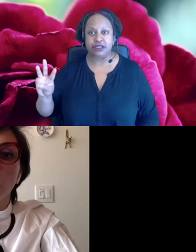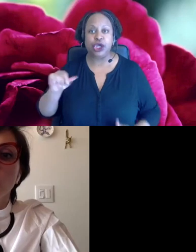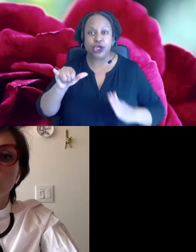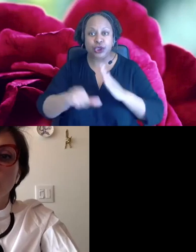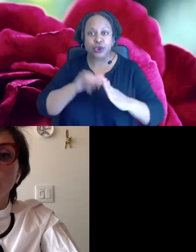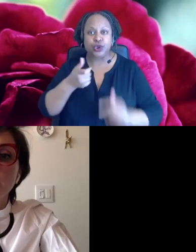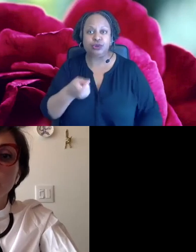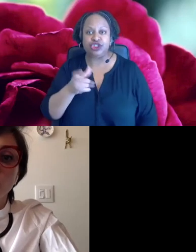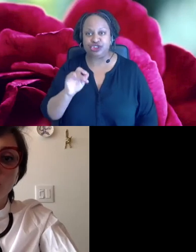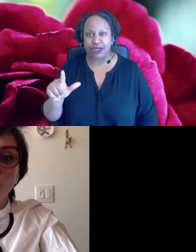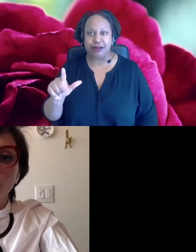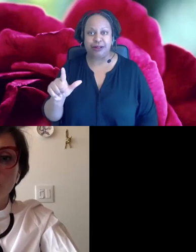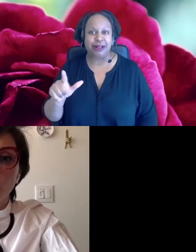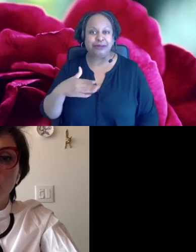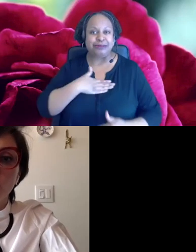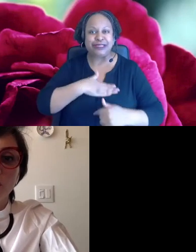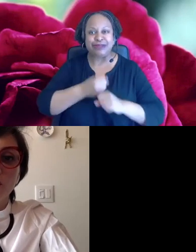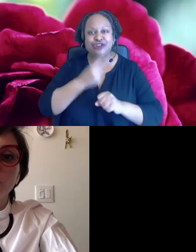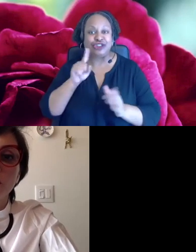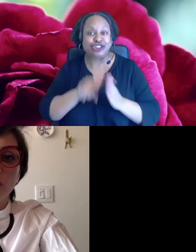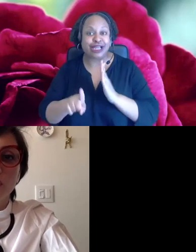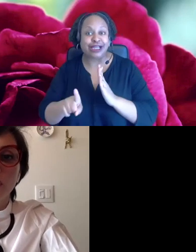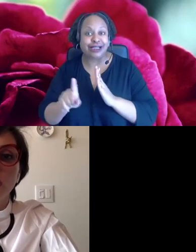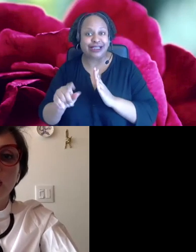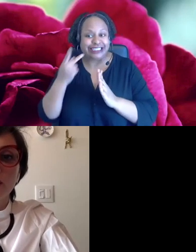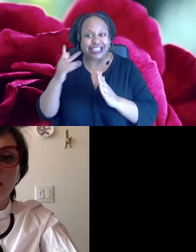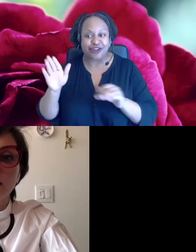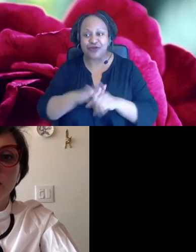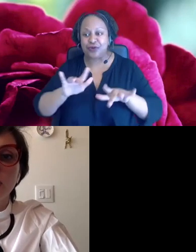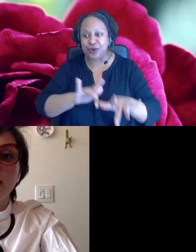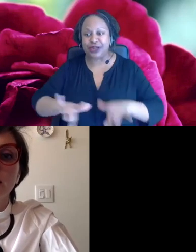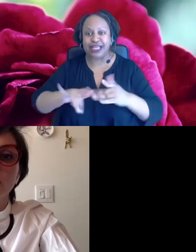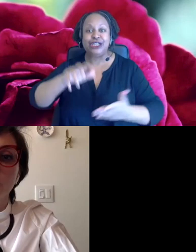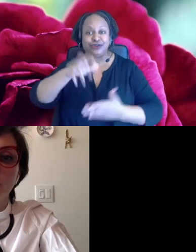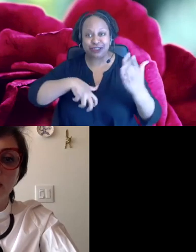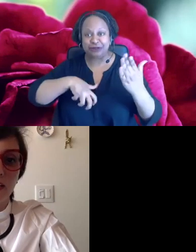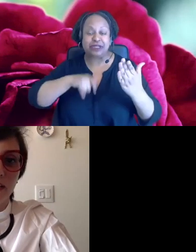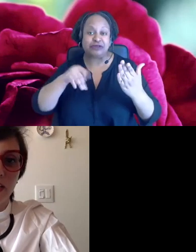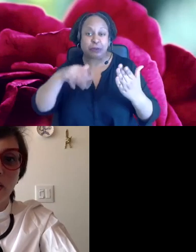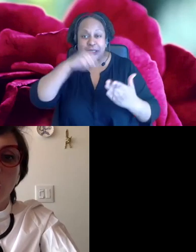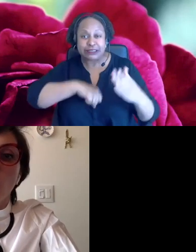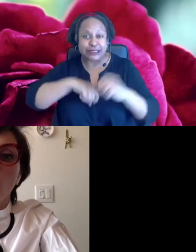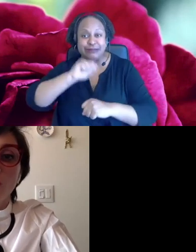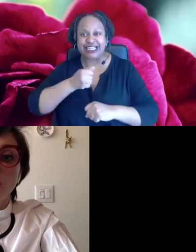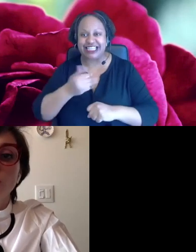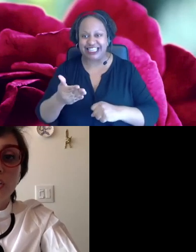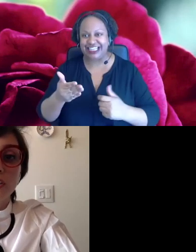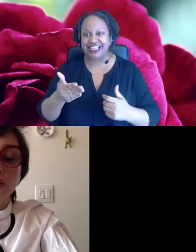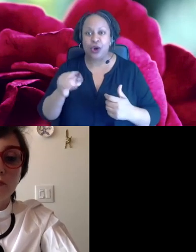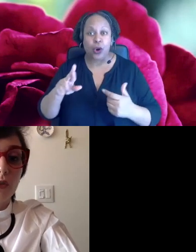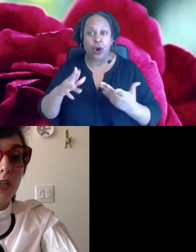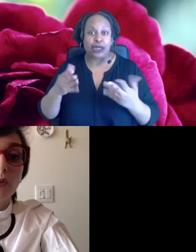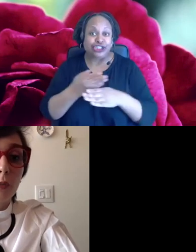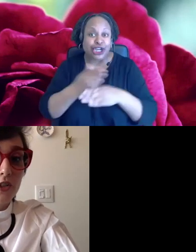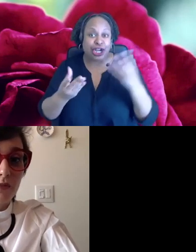channel. So please be sure to check back for a full recording and transcript in case you missed anything or want to share